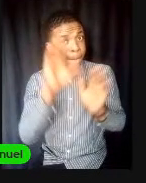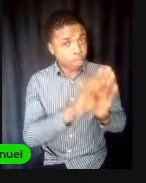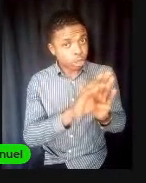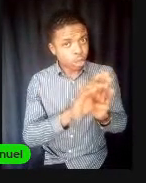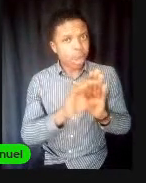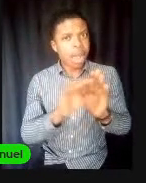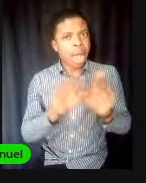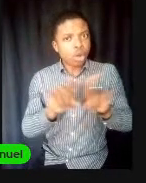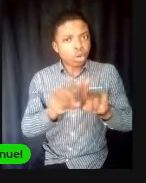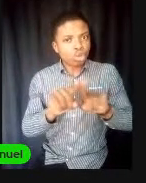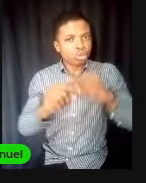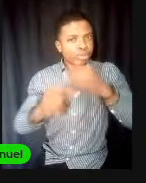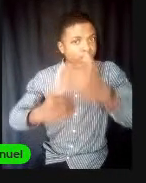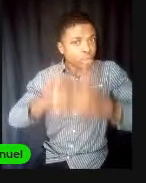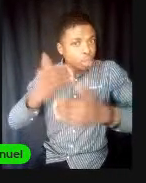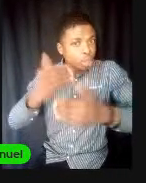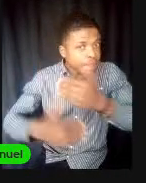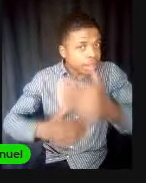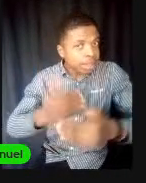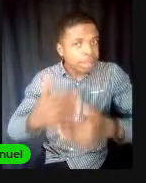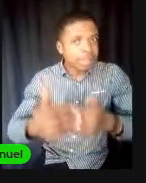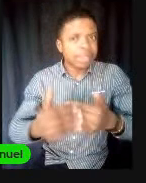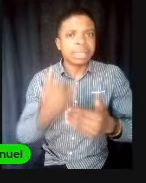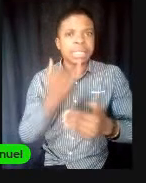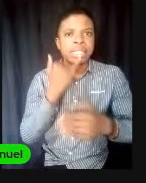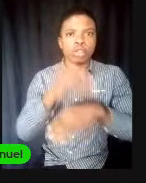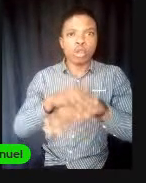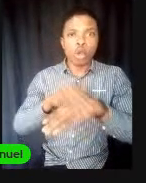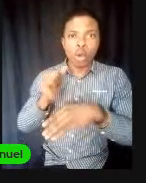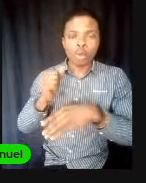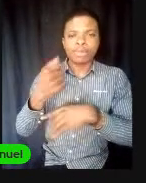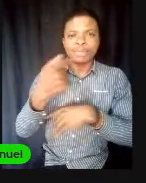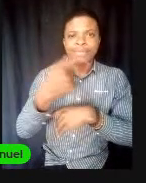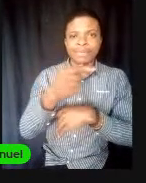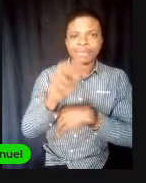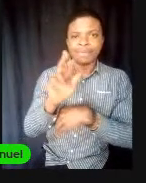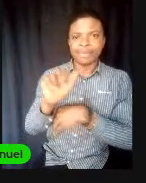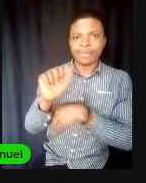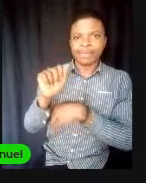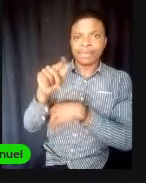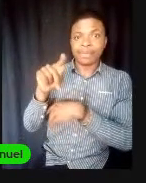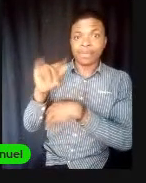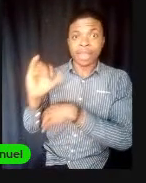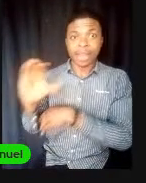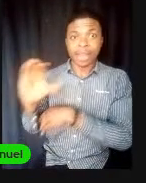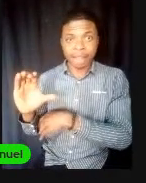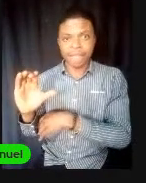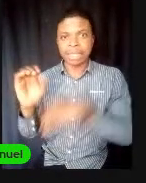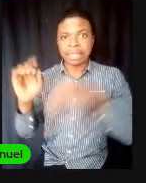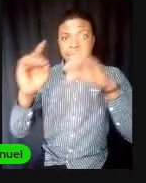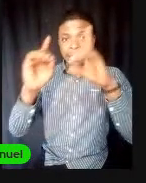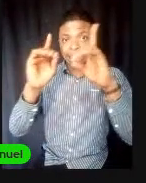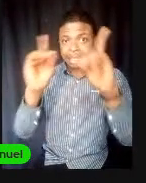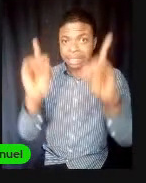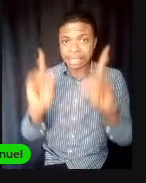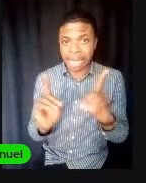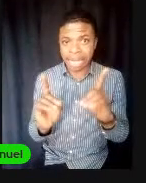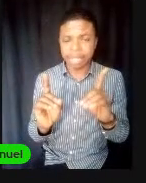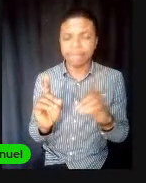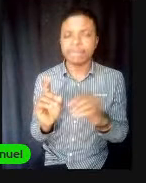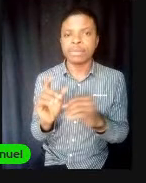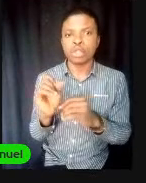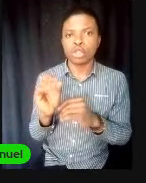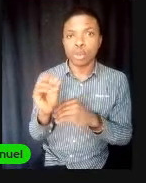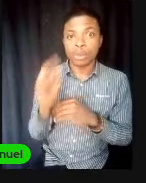graphic design. And the main purpose of graphic design is to communicate a